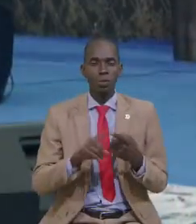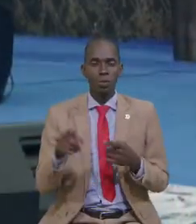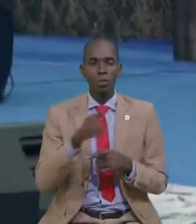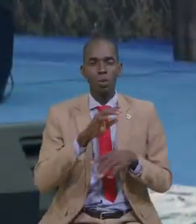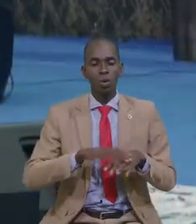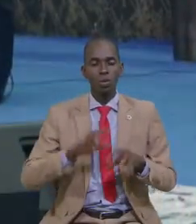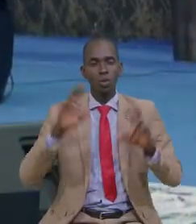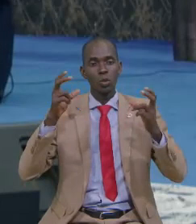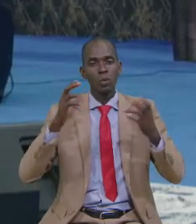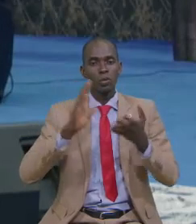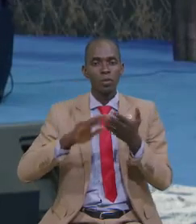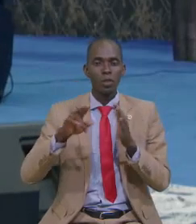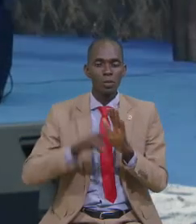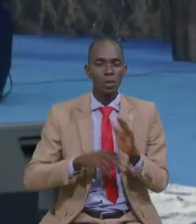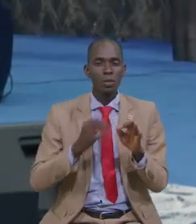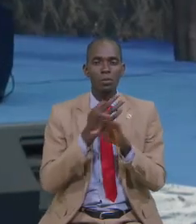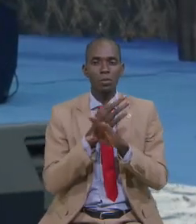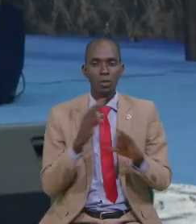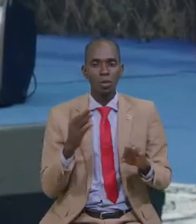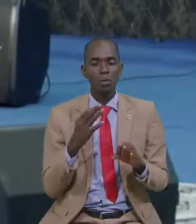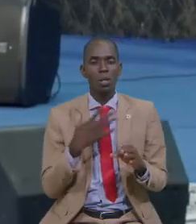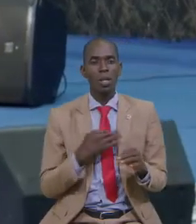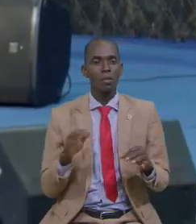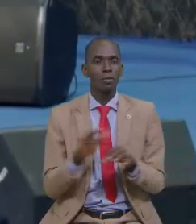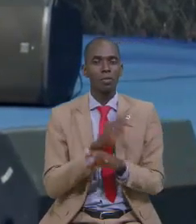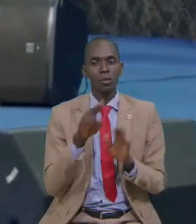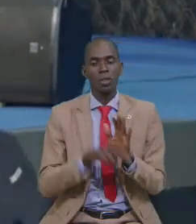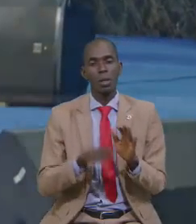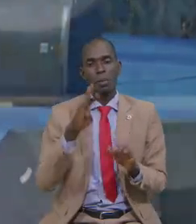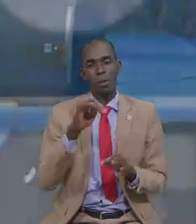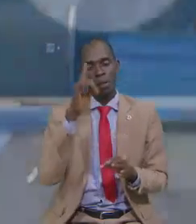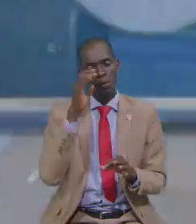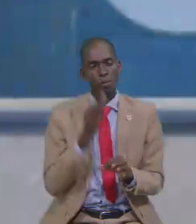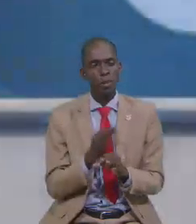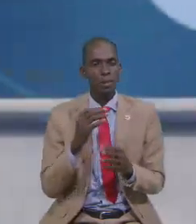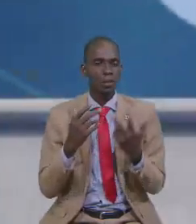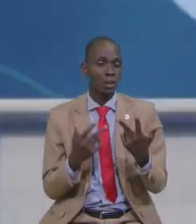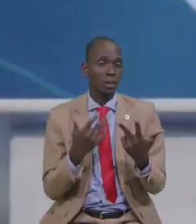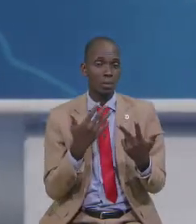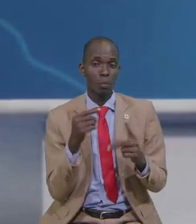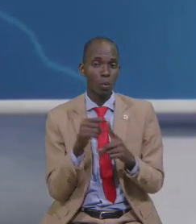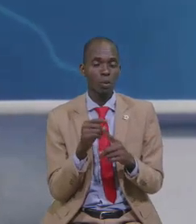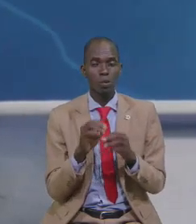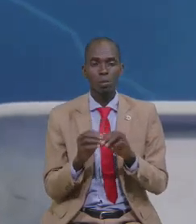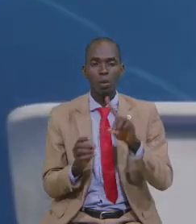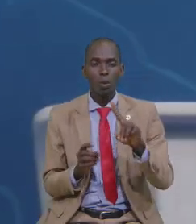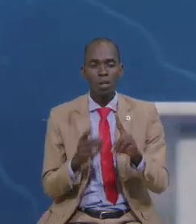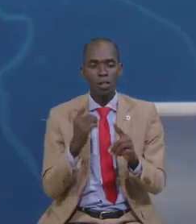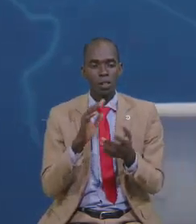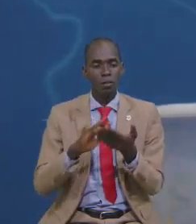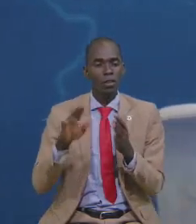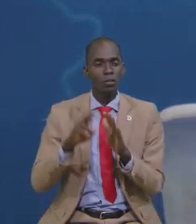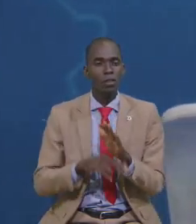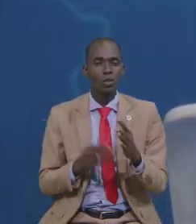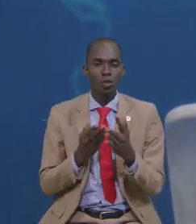and fullness by faith. Three things we're looking at. Look at number one. Number one is forgiveness through